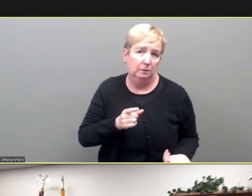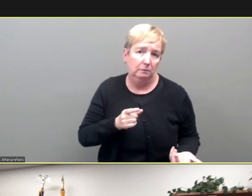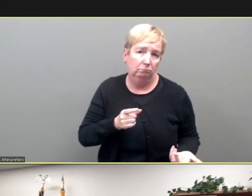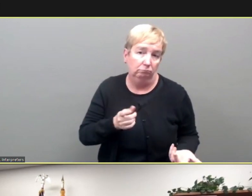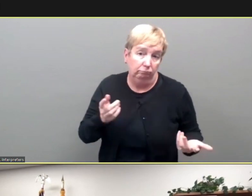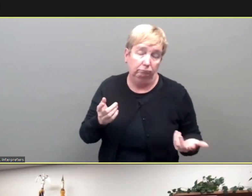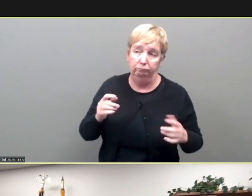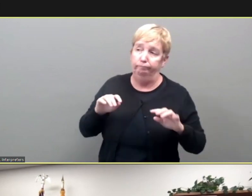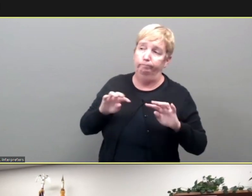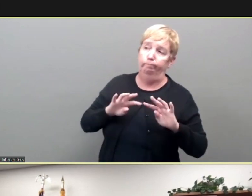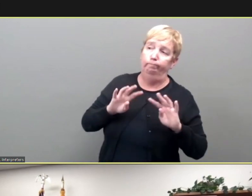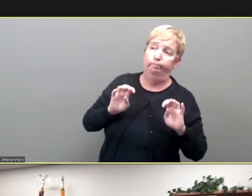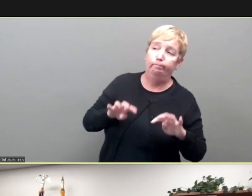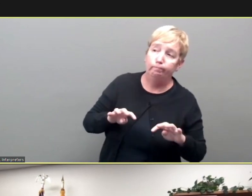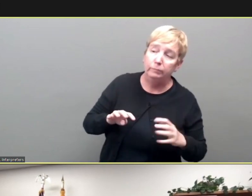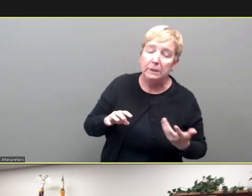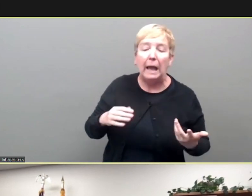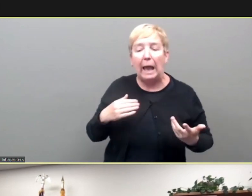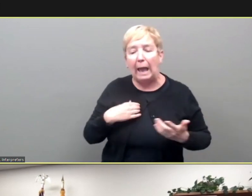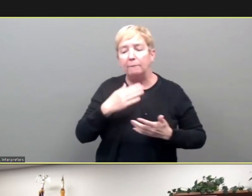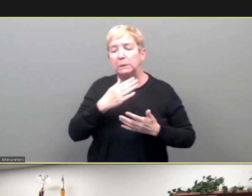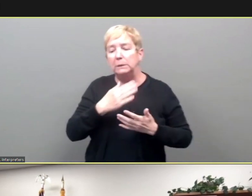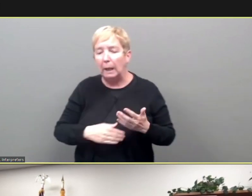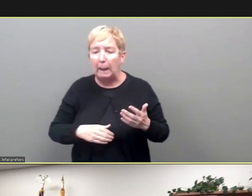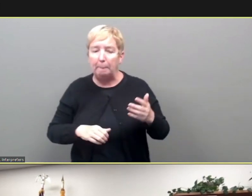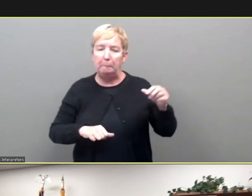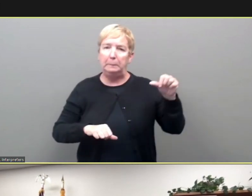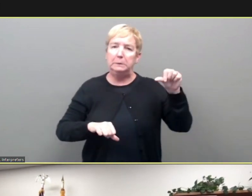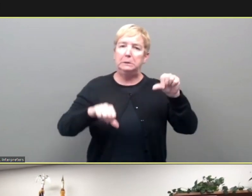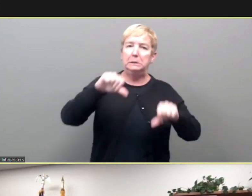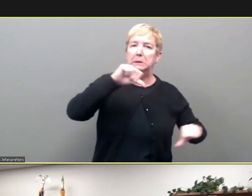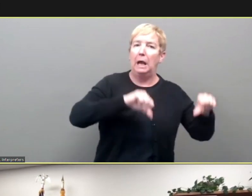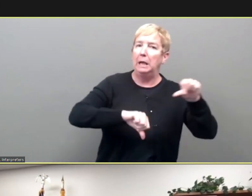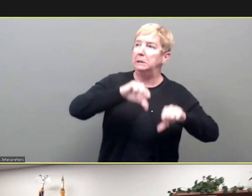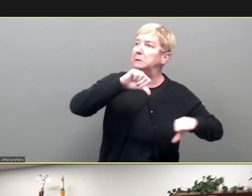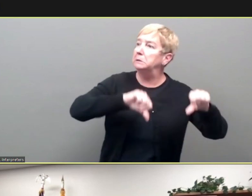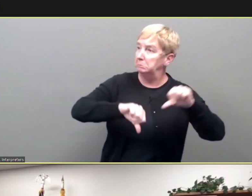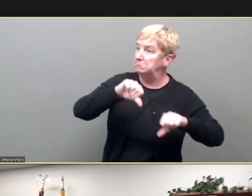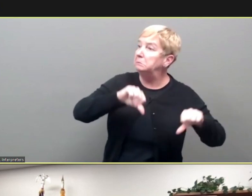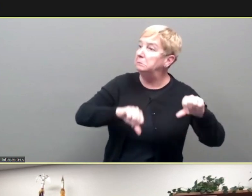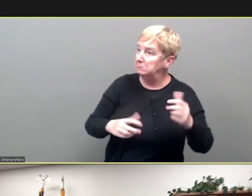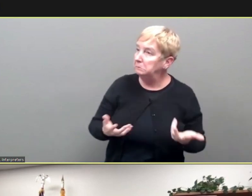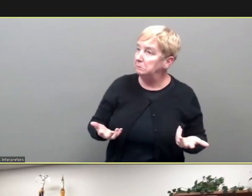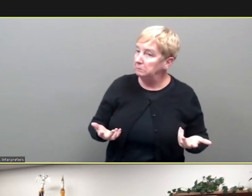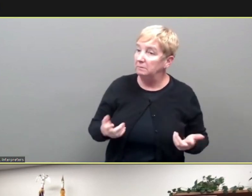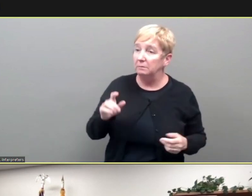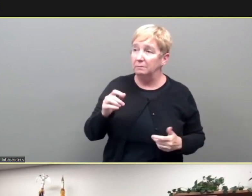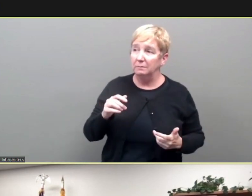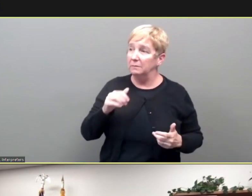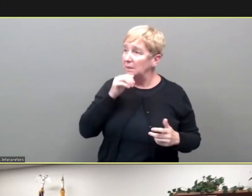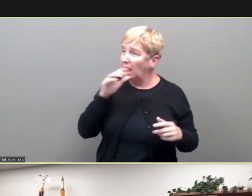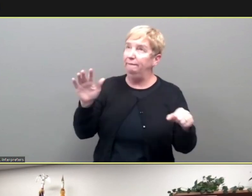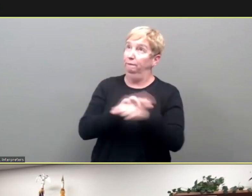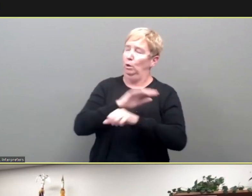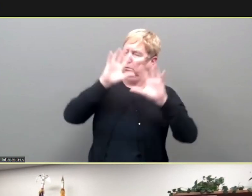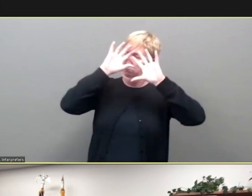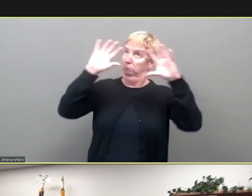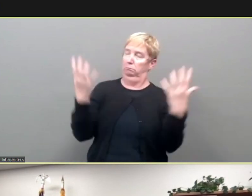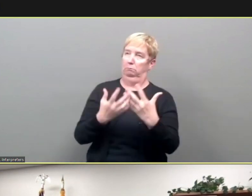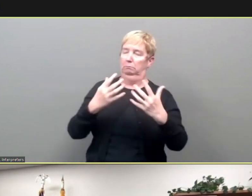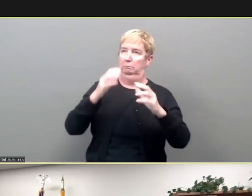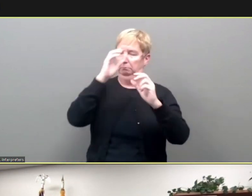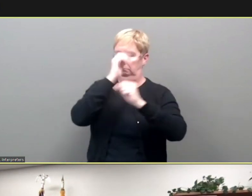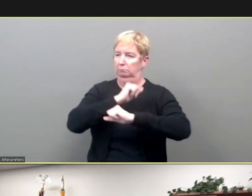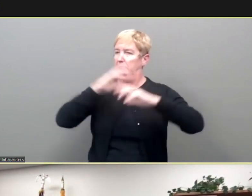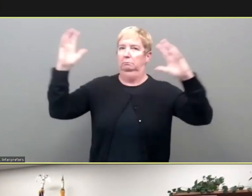think we have some science, not every bit, but some of us would like to have. And so, but we